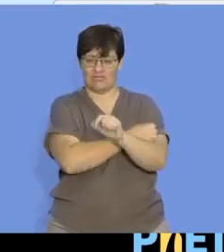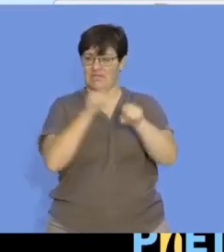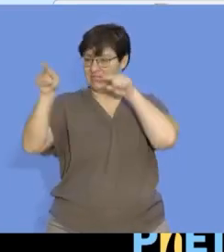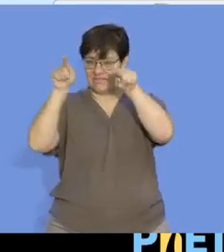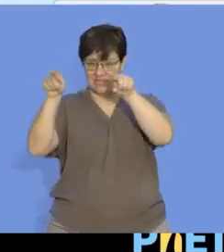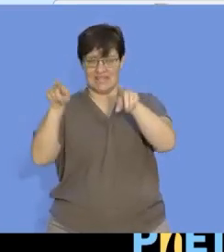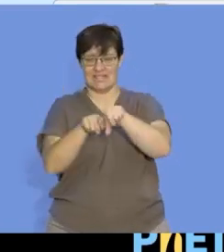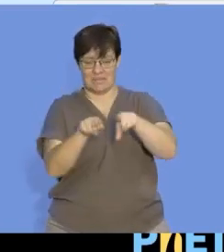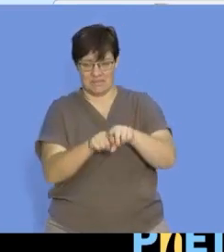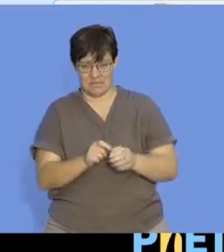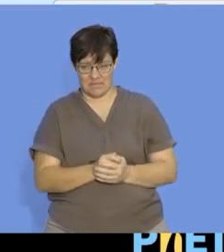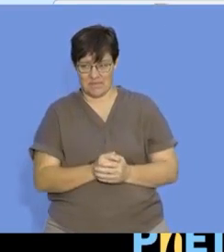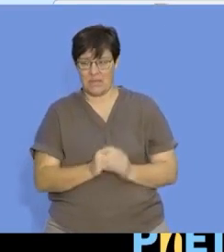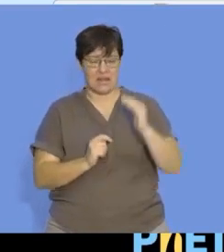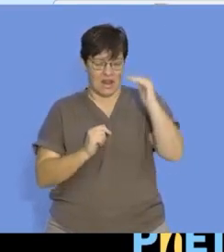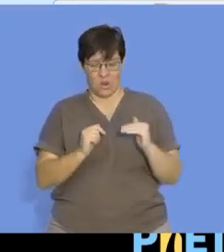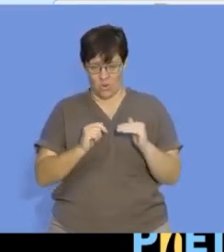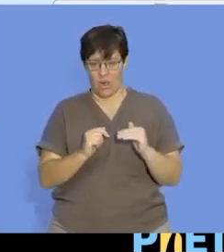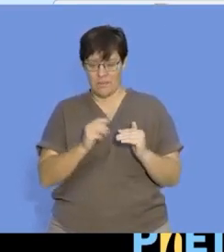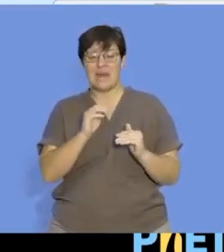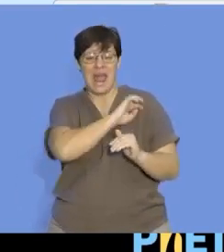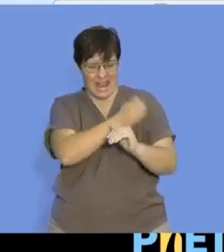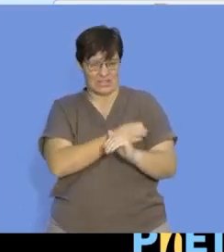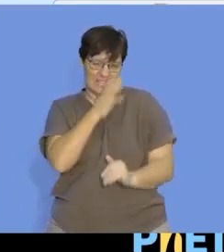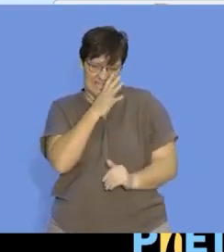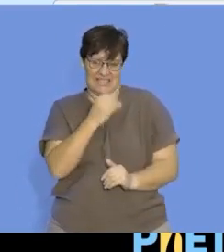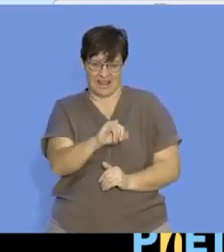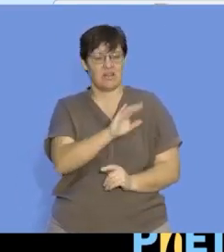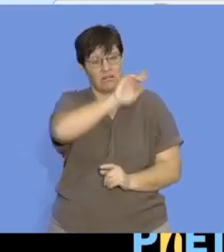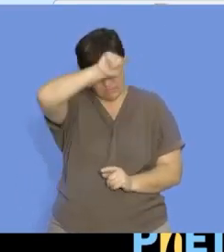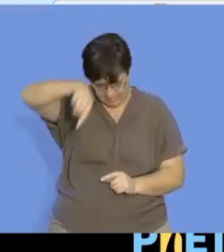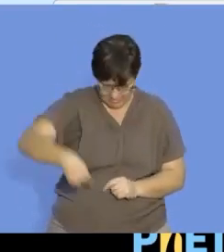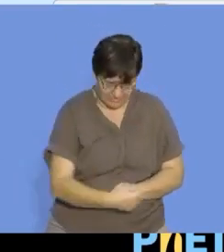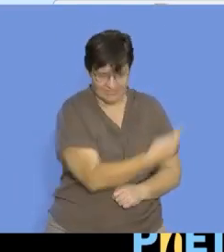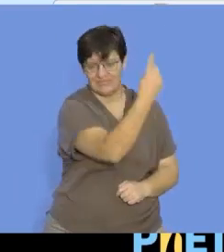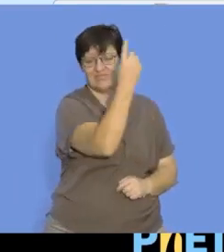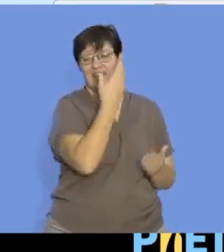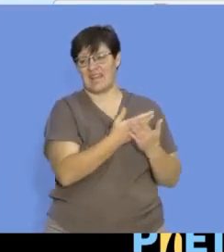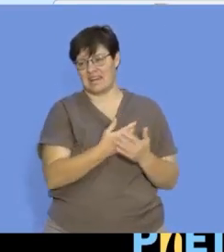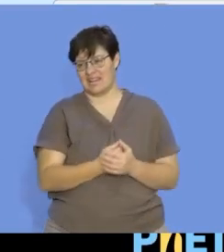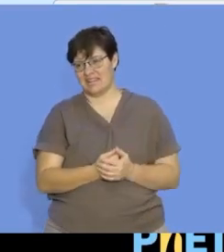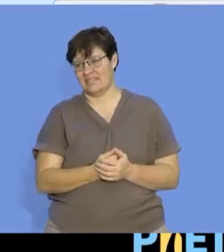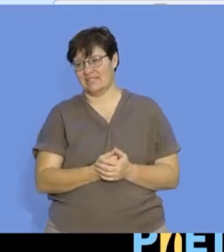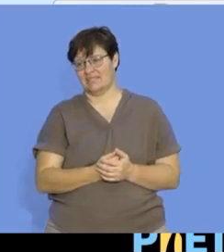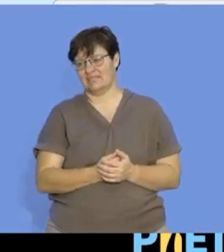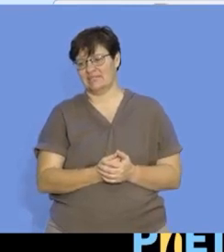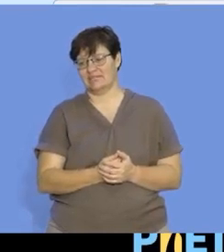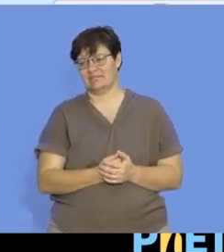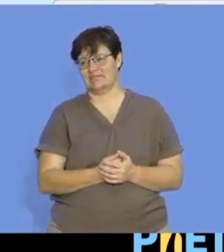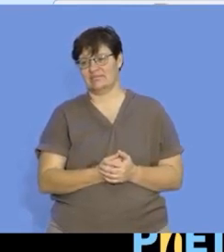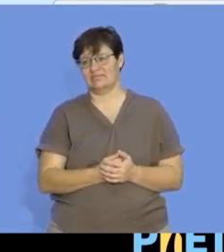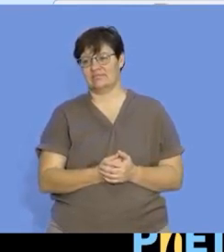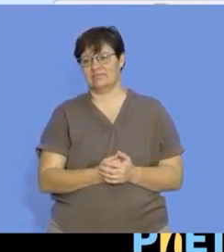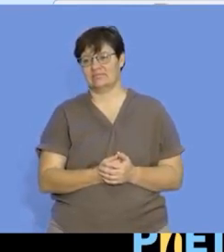But that gives me enough energy for him to go round again and change what he looks like. So let's go